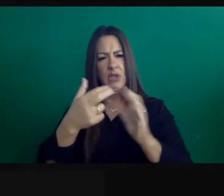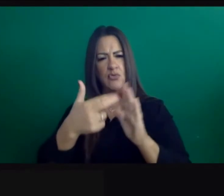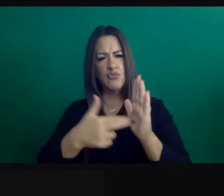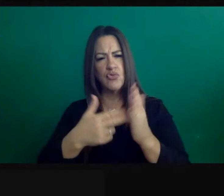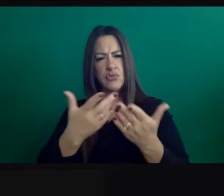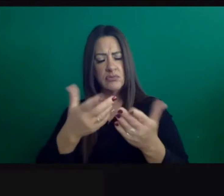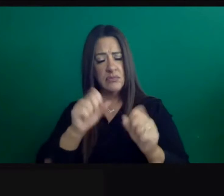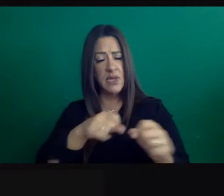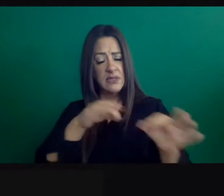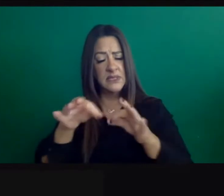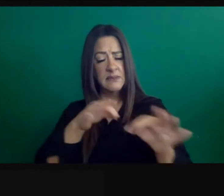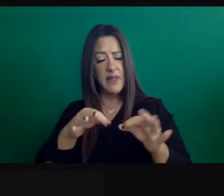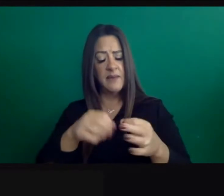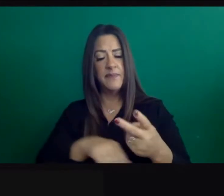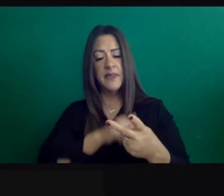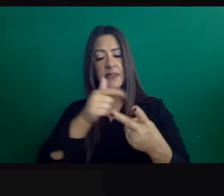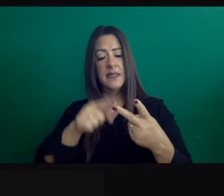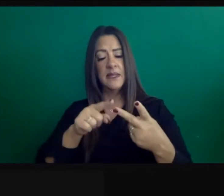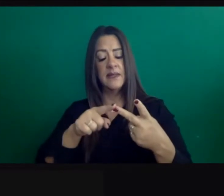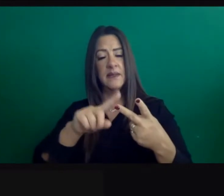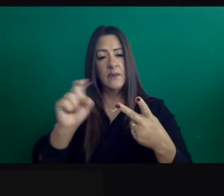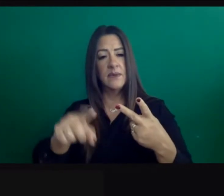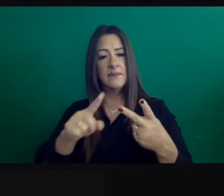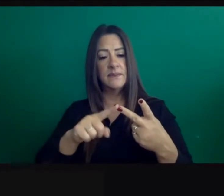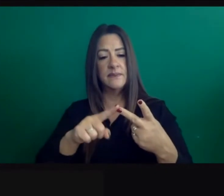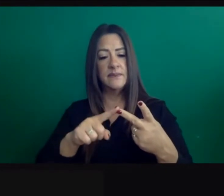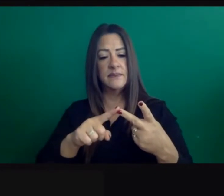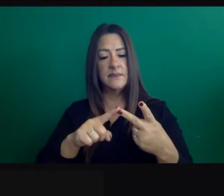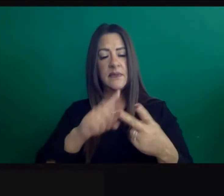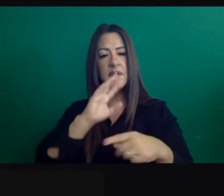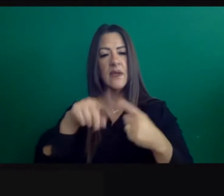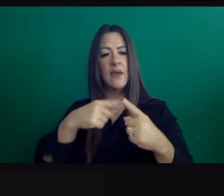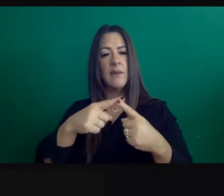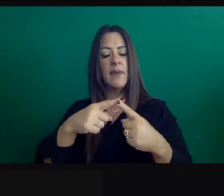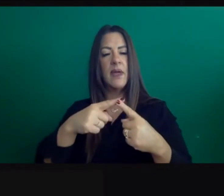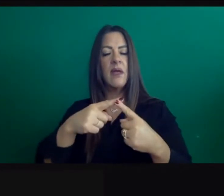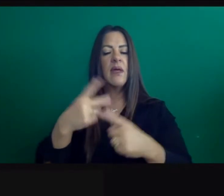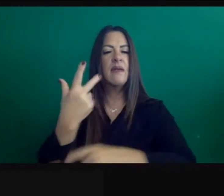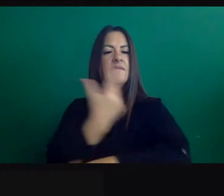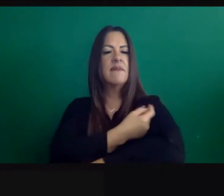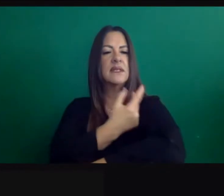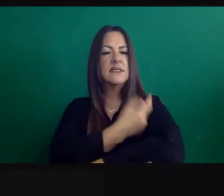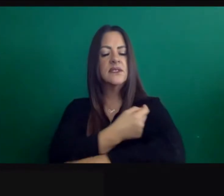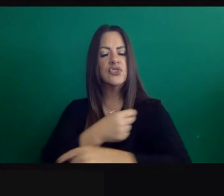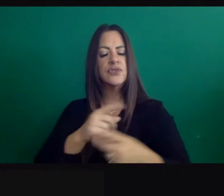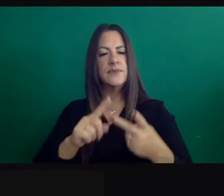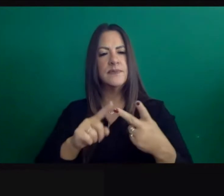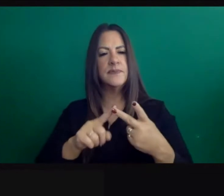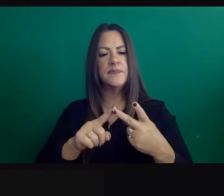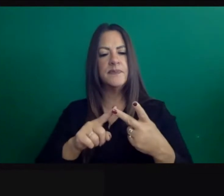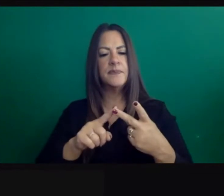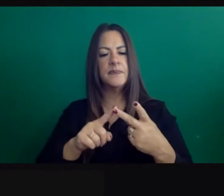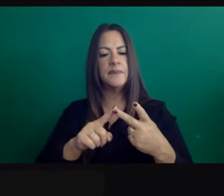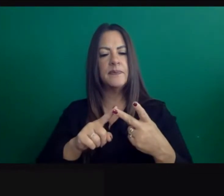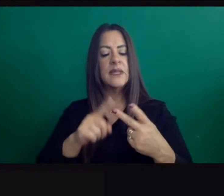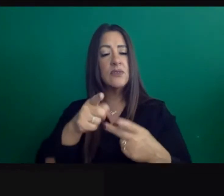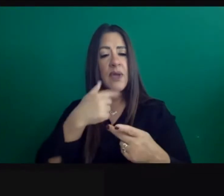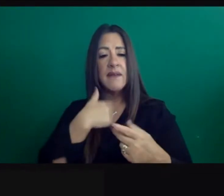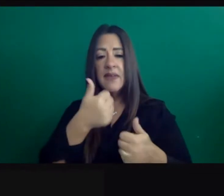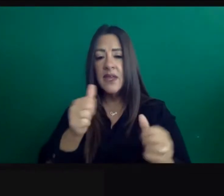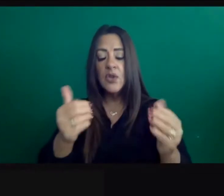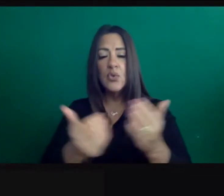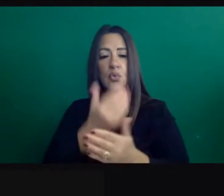explain that. And then in the boring vaccination information category, is there any update on